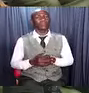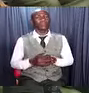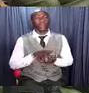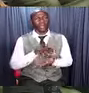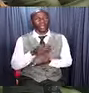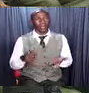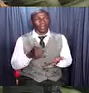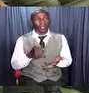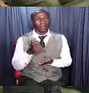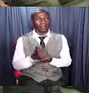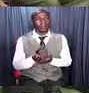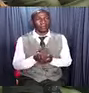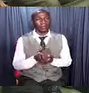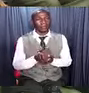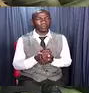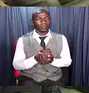Amen. Amen.